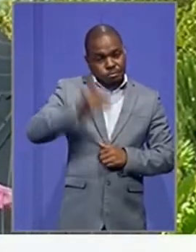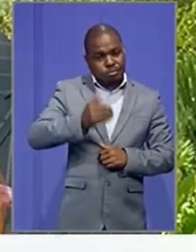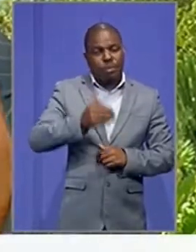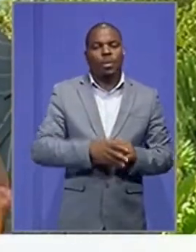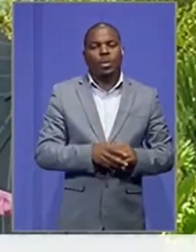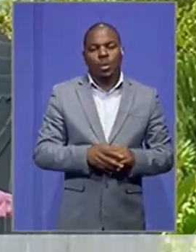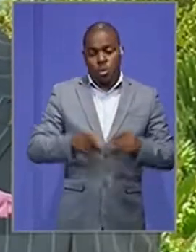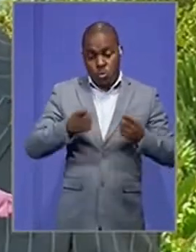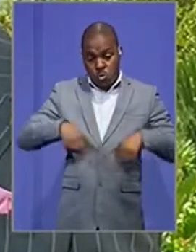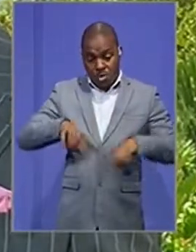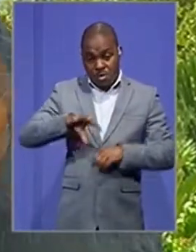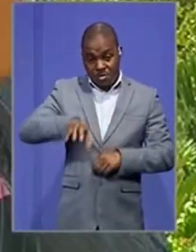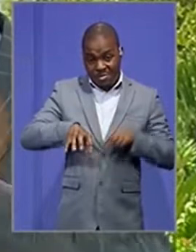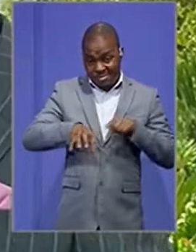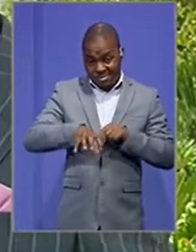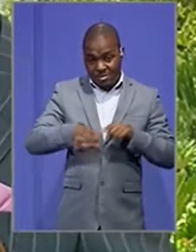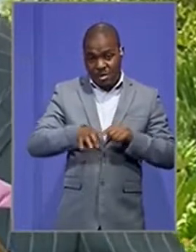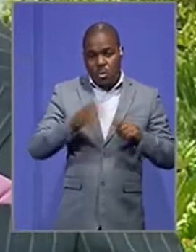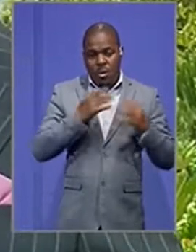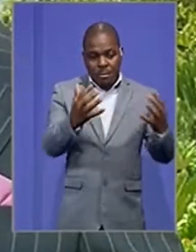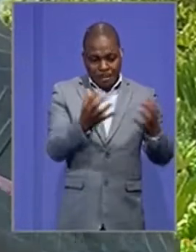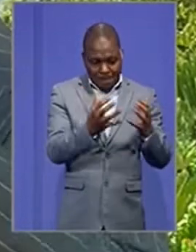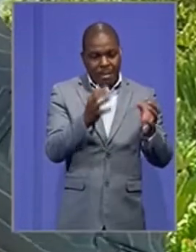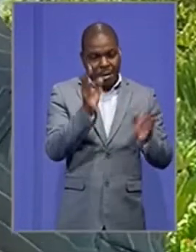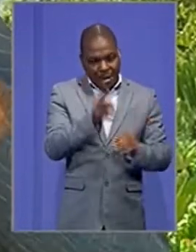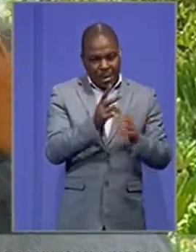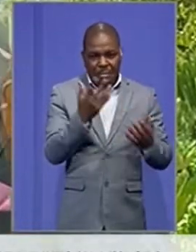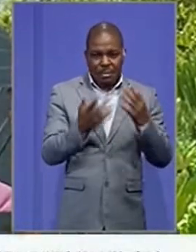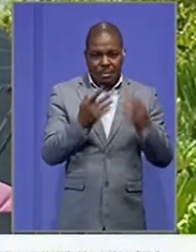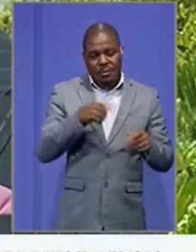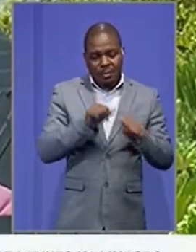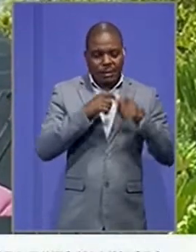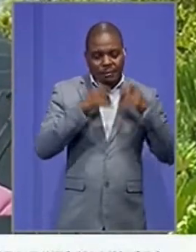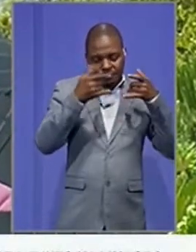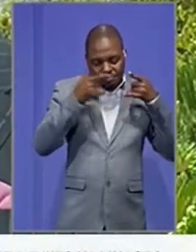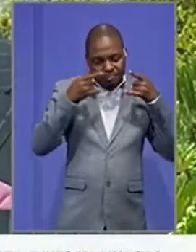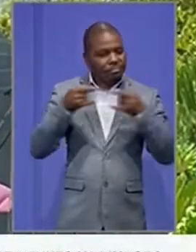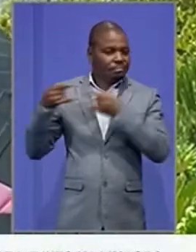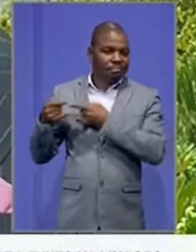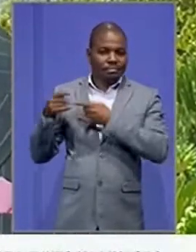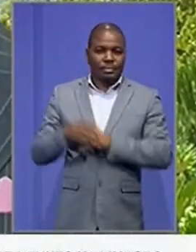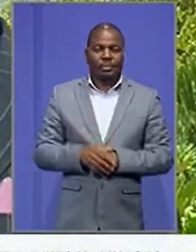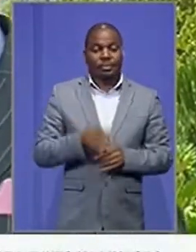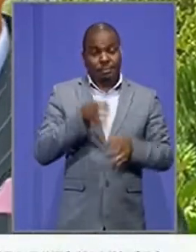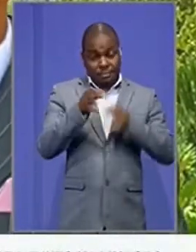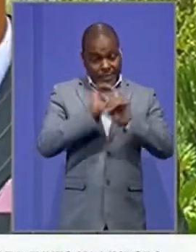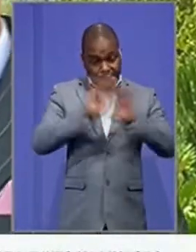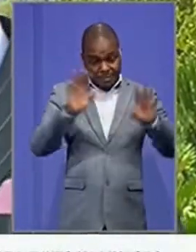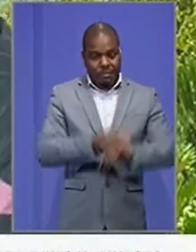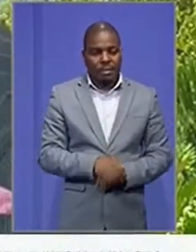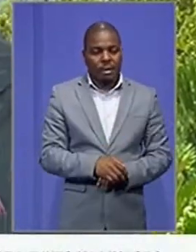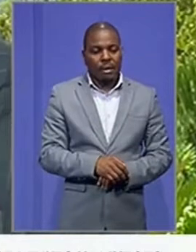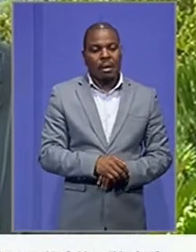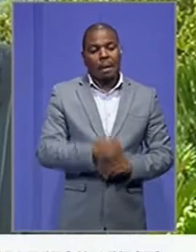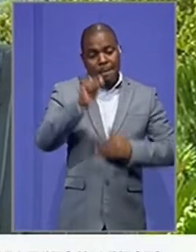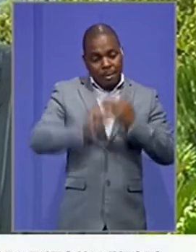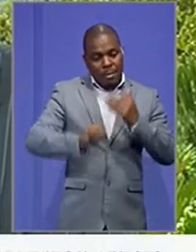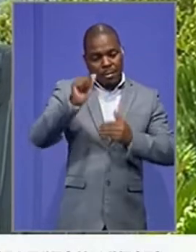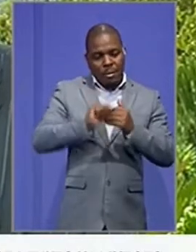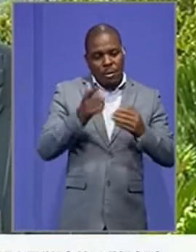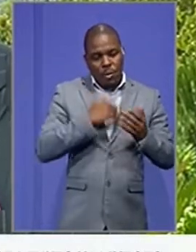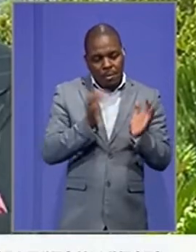month as a province we come together. Maybe let me take off this. Every month as a province we take stock of what